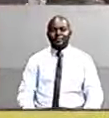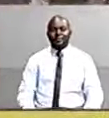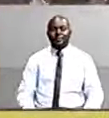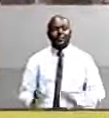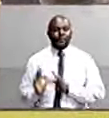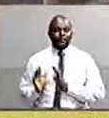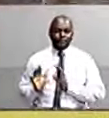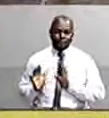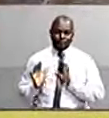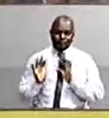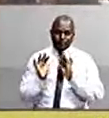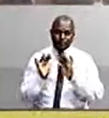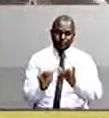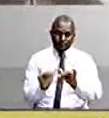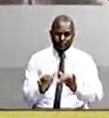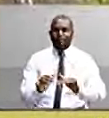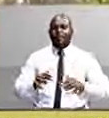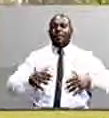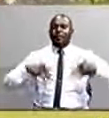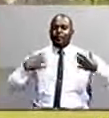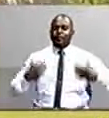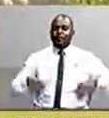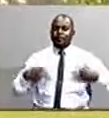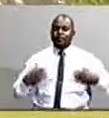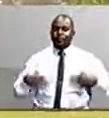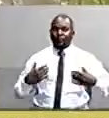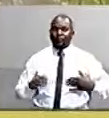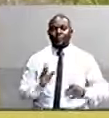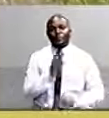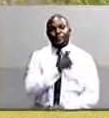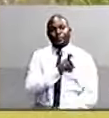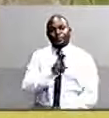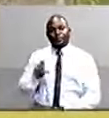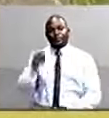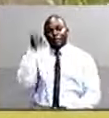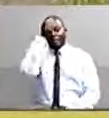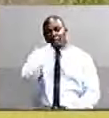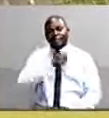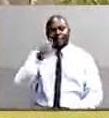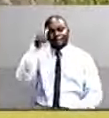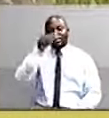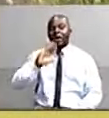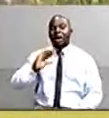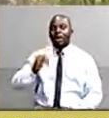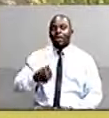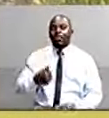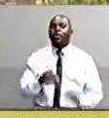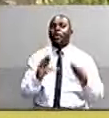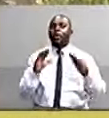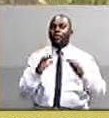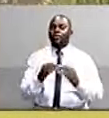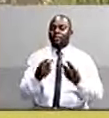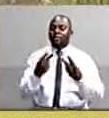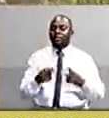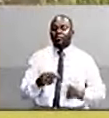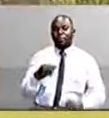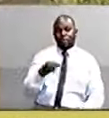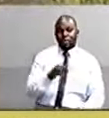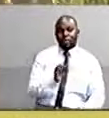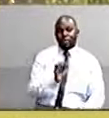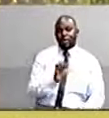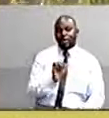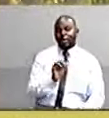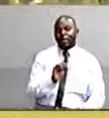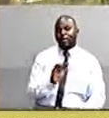Hundreds of trekkers were excited as the week-long Africa Kwetu trek that started from Garamba in Wakiso